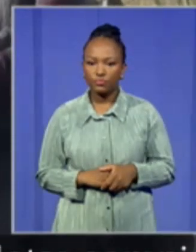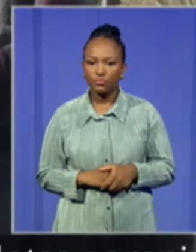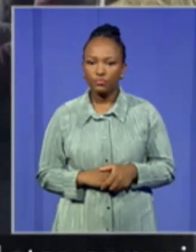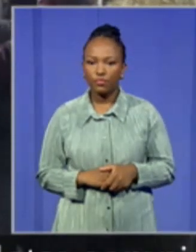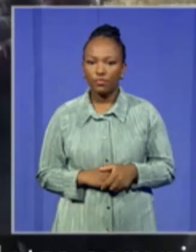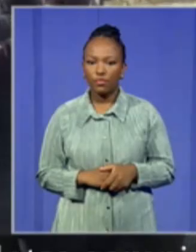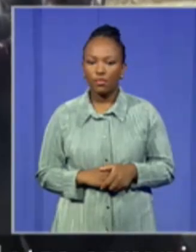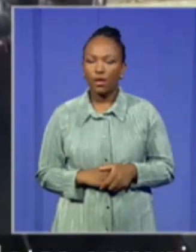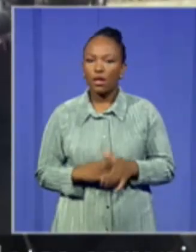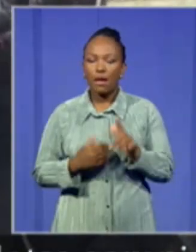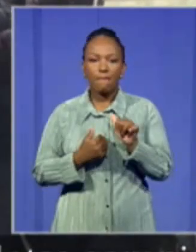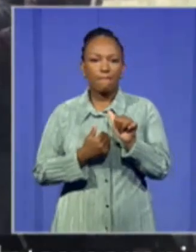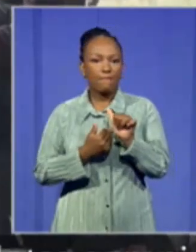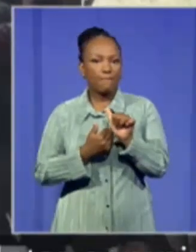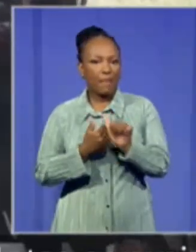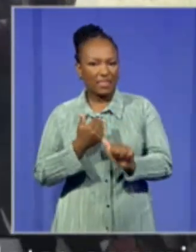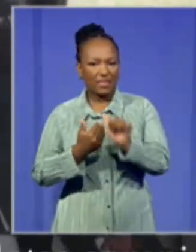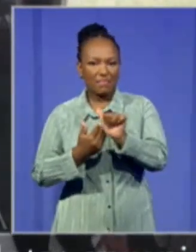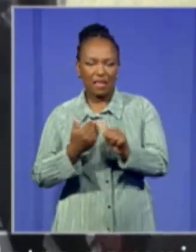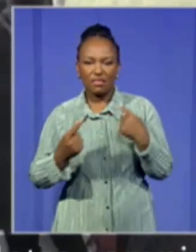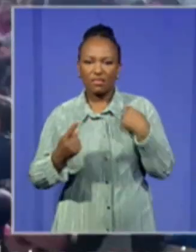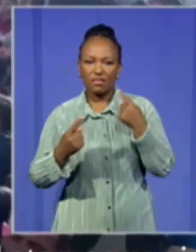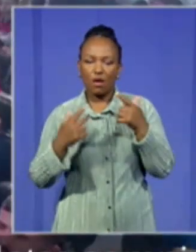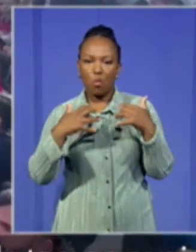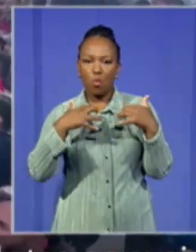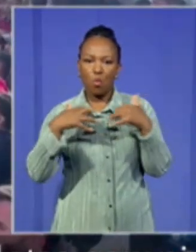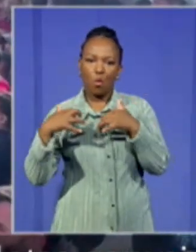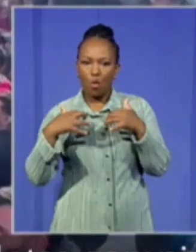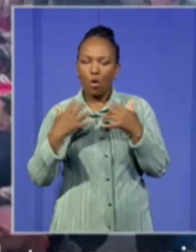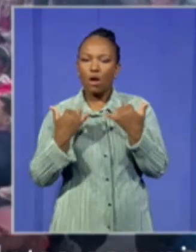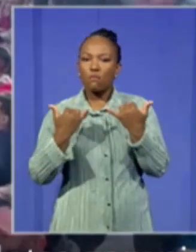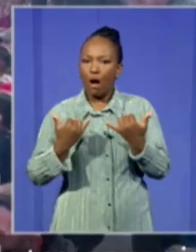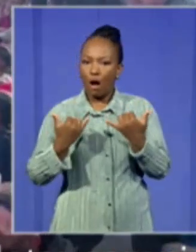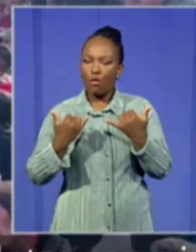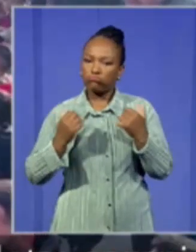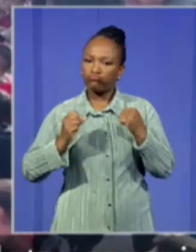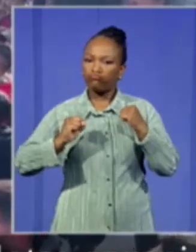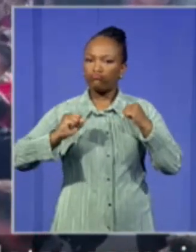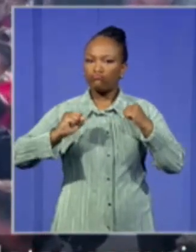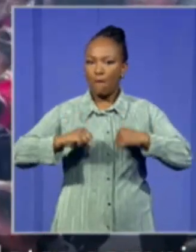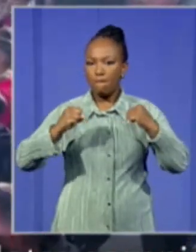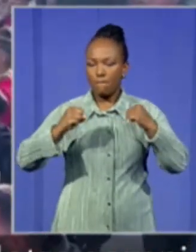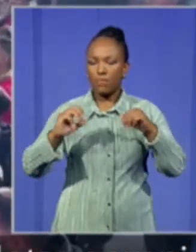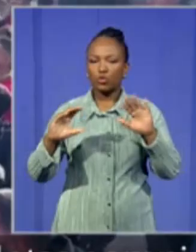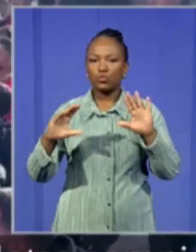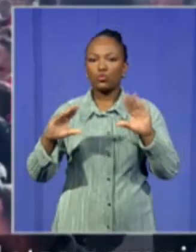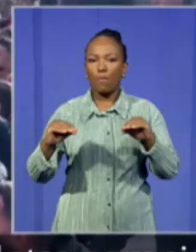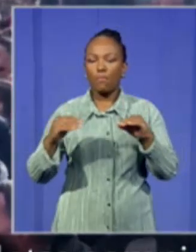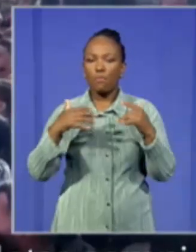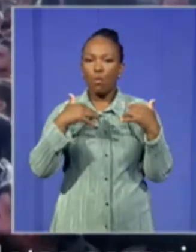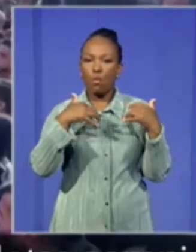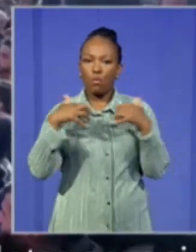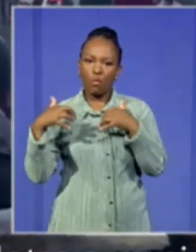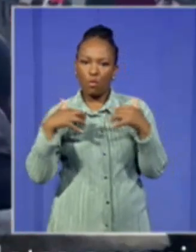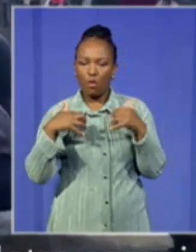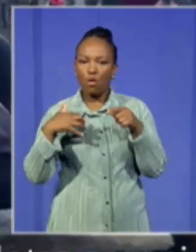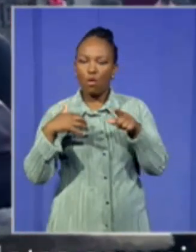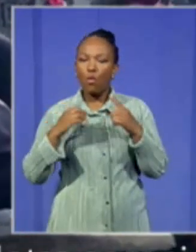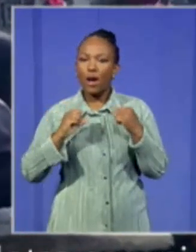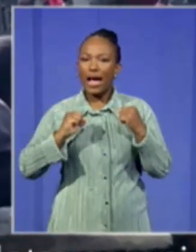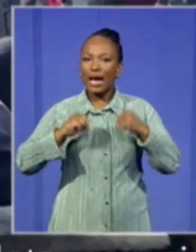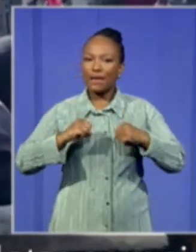Morago ga dikgwedi tsa dingangisano go fitlheletse tumalano ya marumo fatshe kwa Gaza. Le mororo tumalano e diegile ka ntlha ya fa go